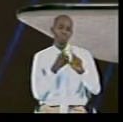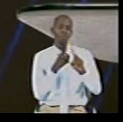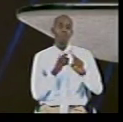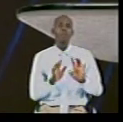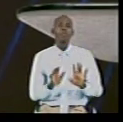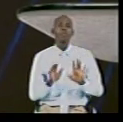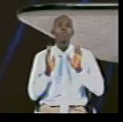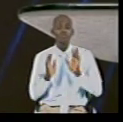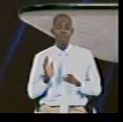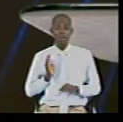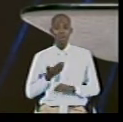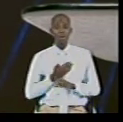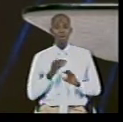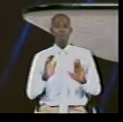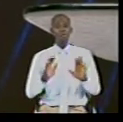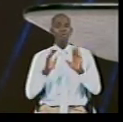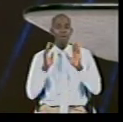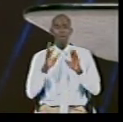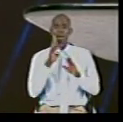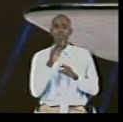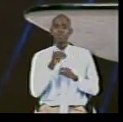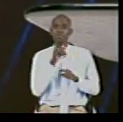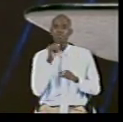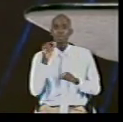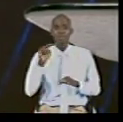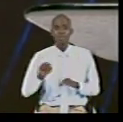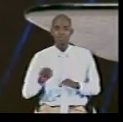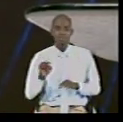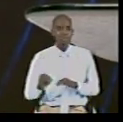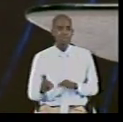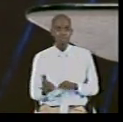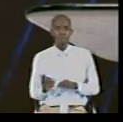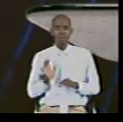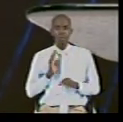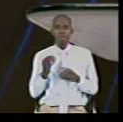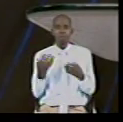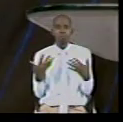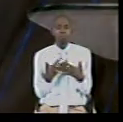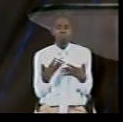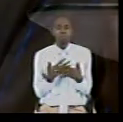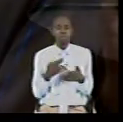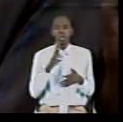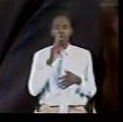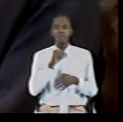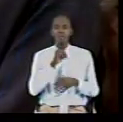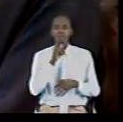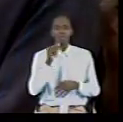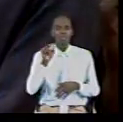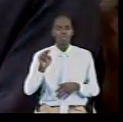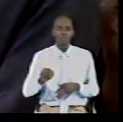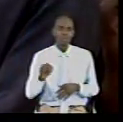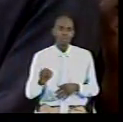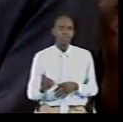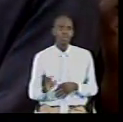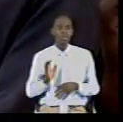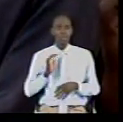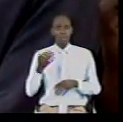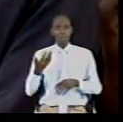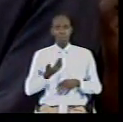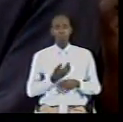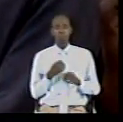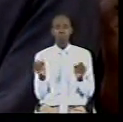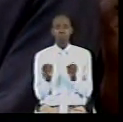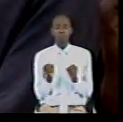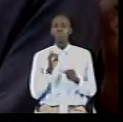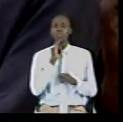unreasonable. Our fretting, unreasonable. Our fidgeting, unreasonable. What could they